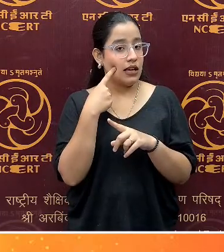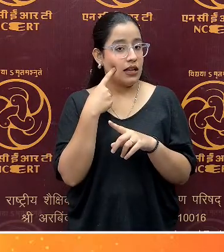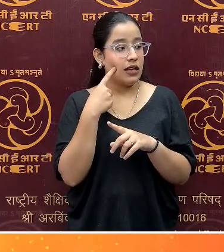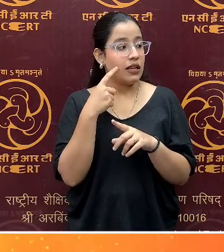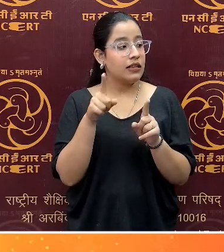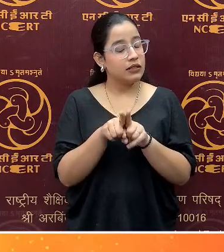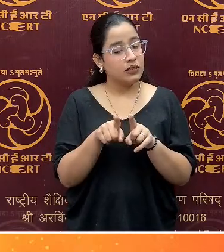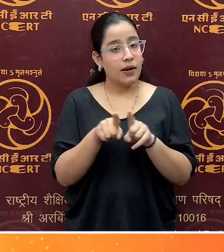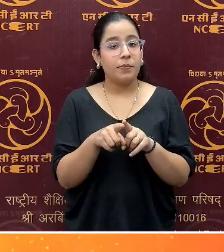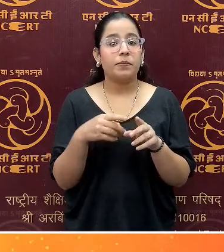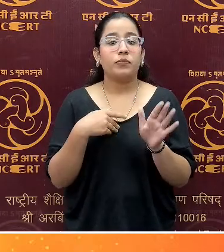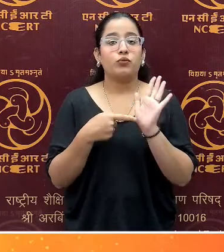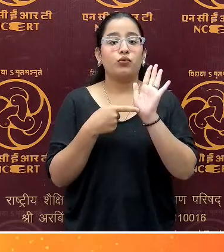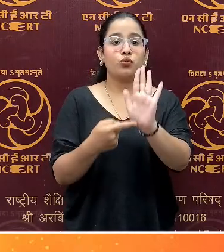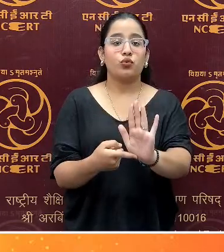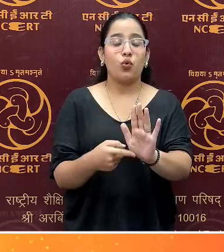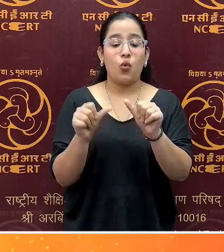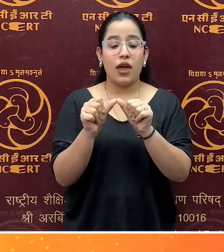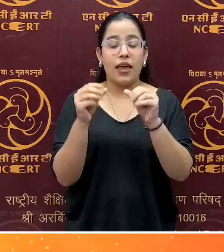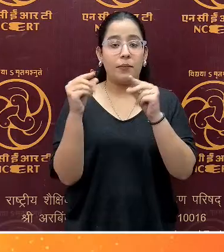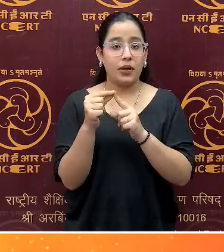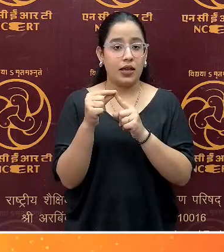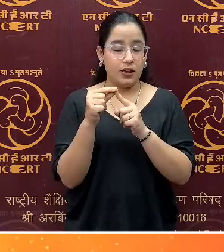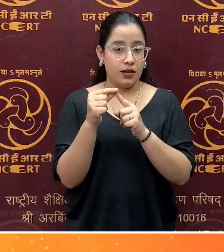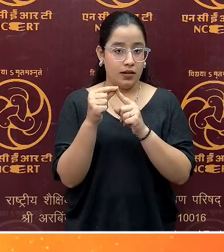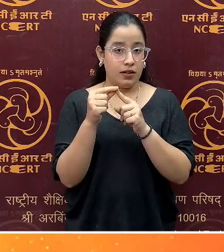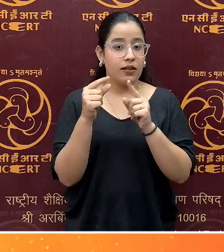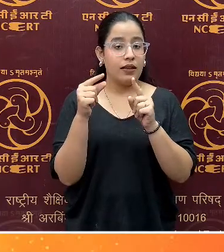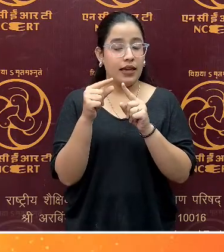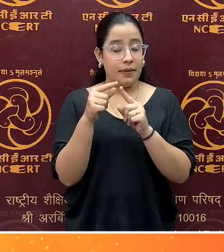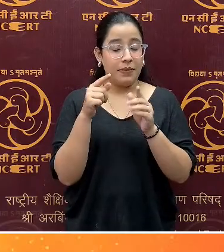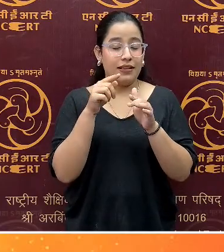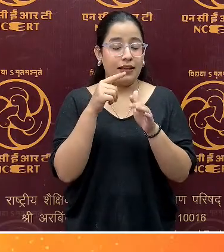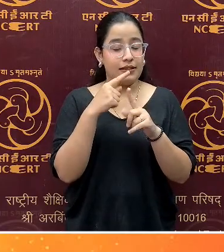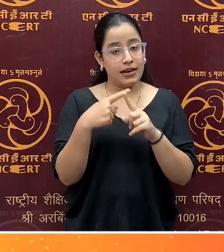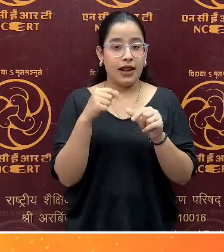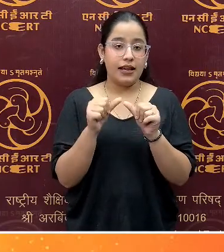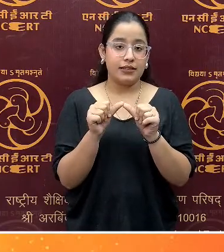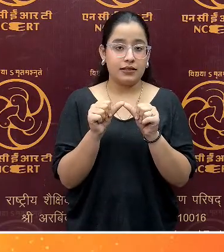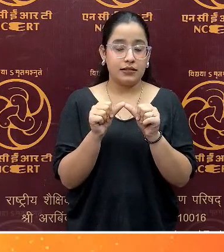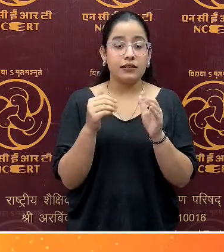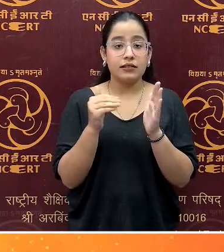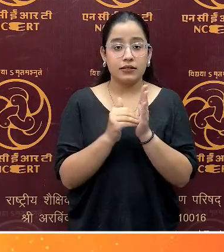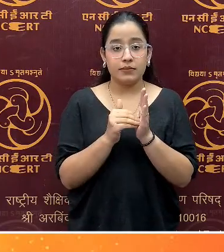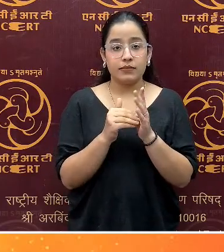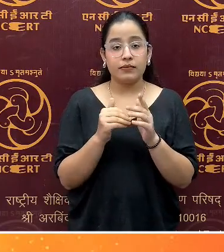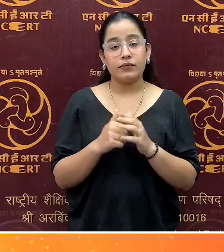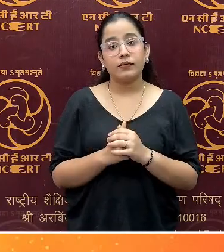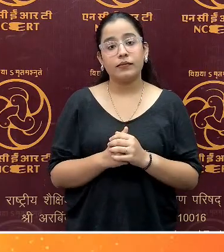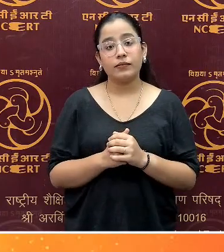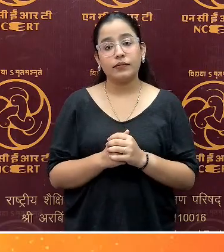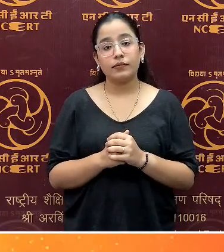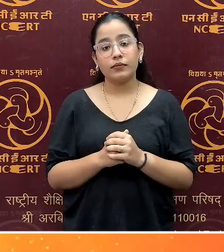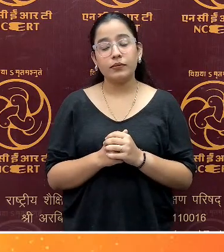Likewise, we have defined the vector AP, which has zk. Fine? Ji. Now look at